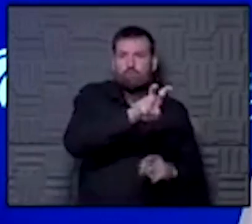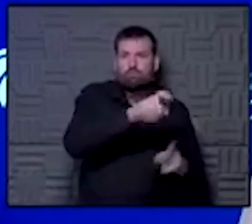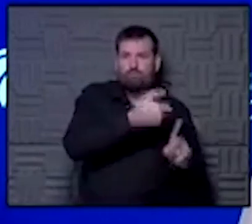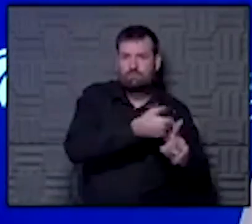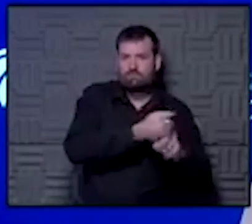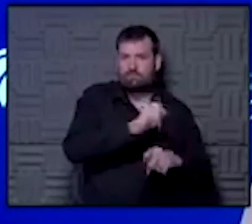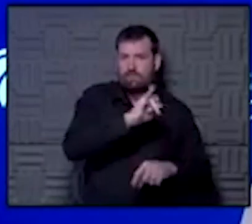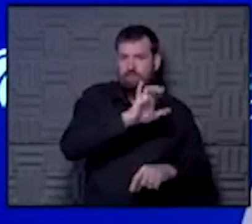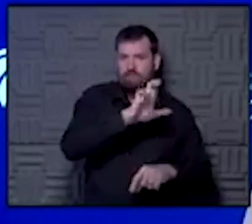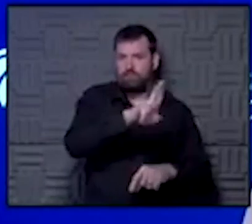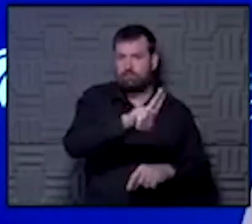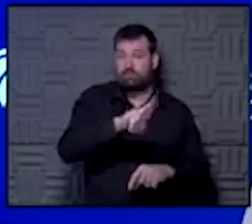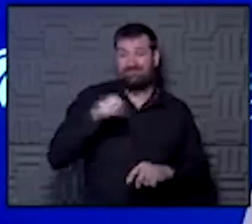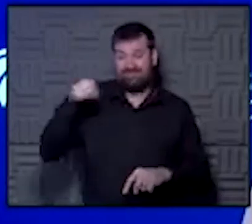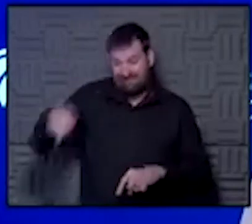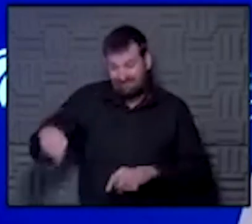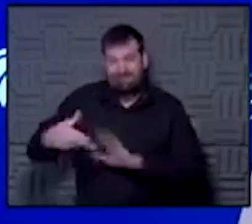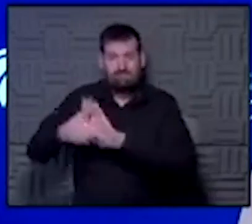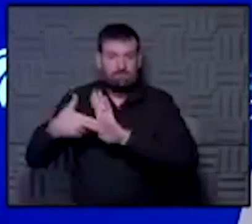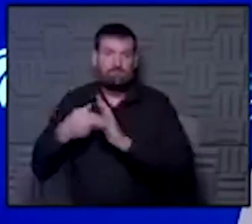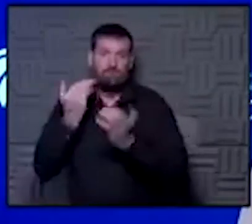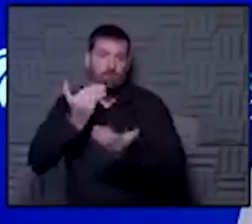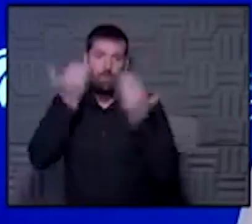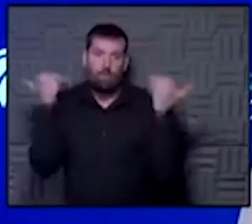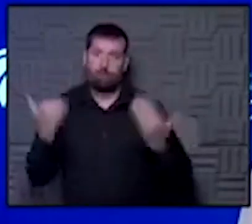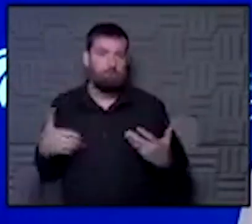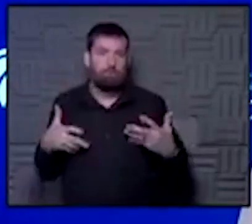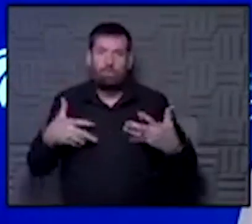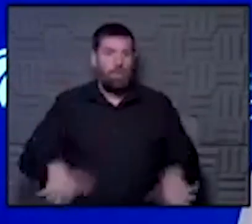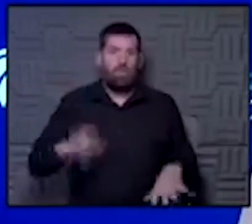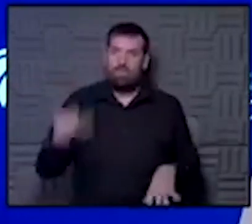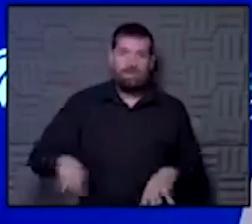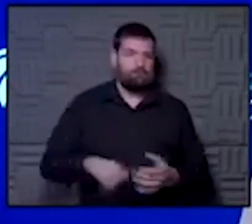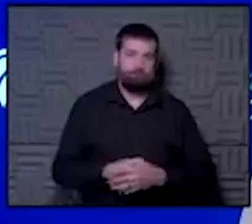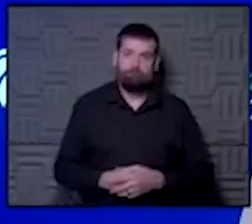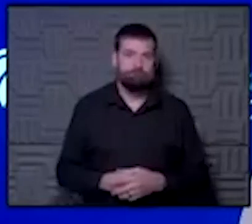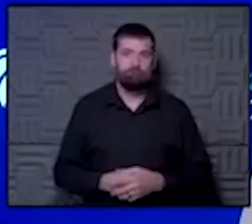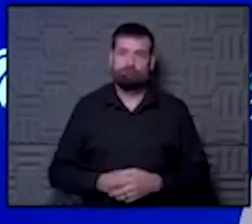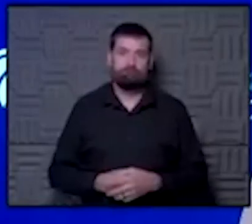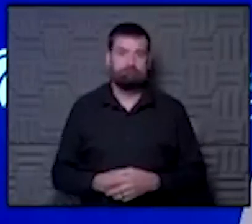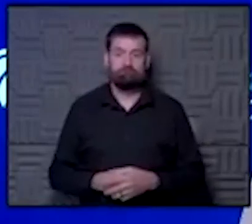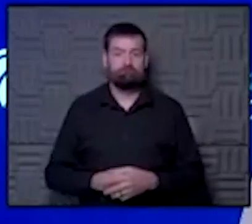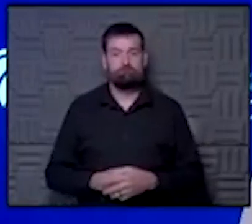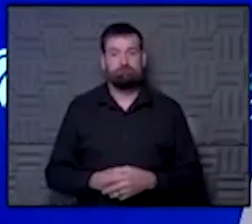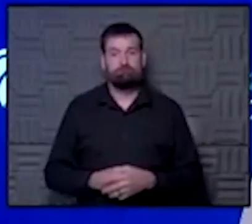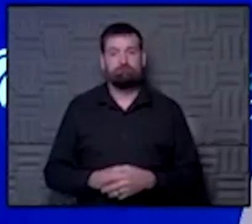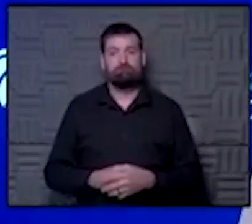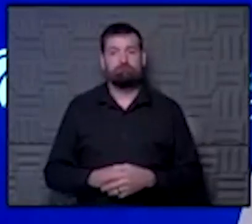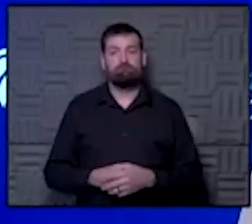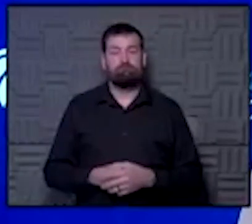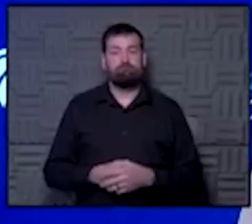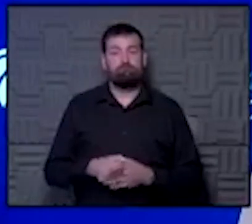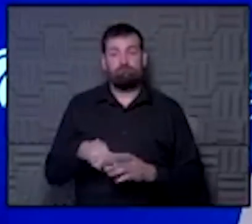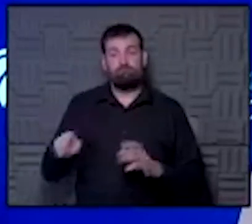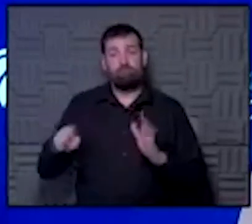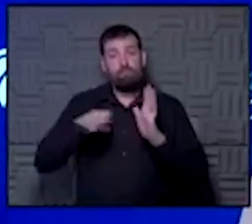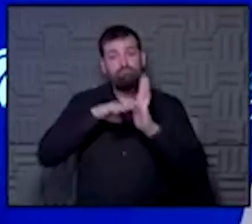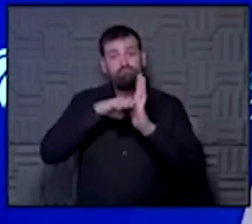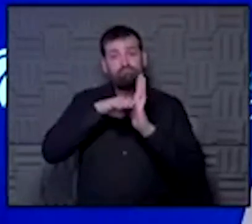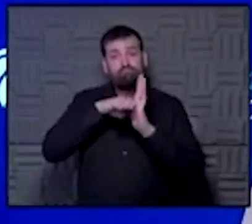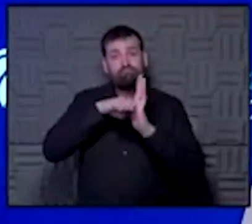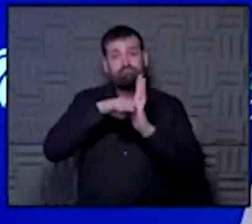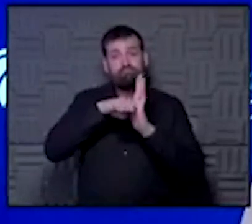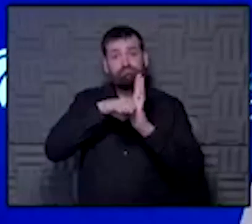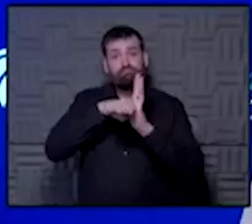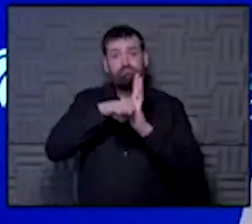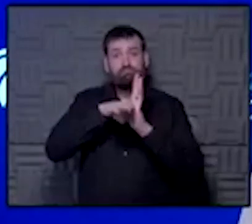So that's known as being overwhelmed. We don't want to be El Paso, Texas. But, they were on this nice flat thing, and it started